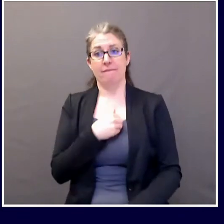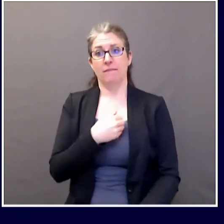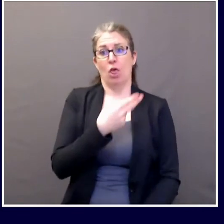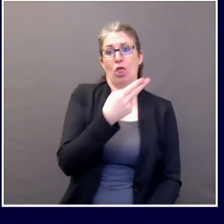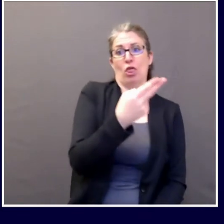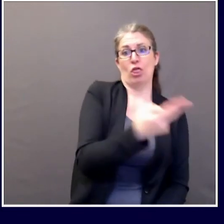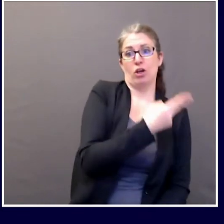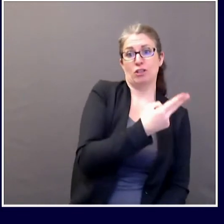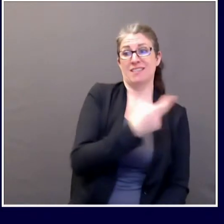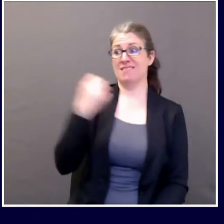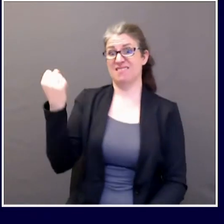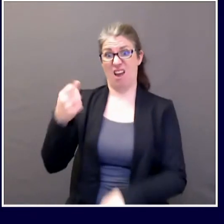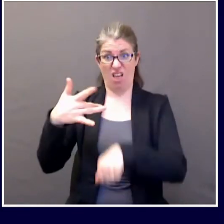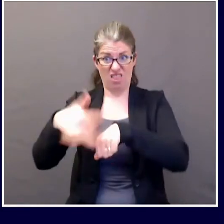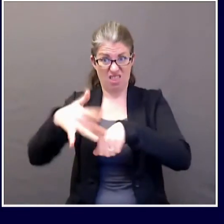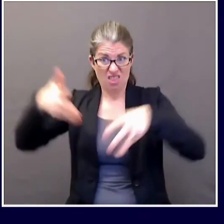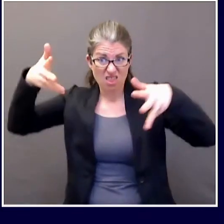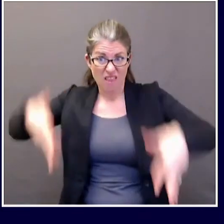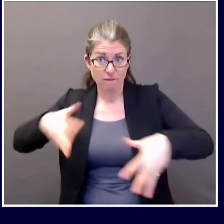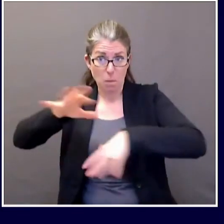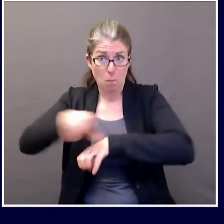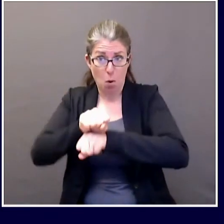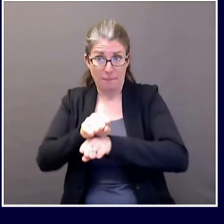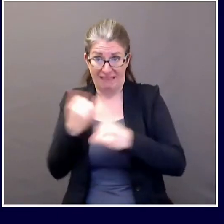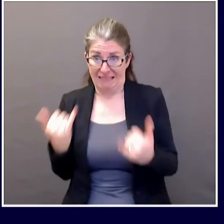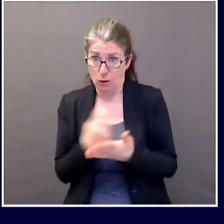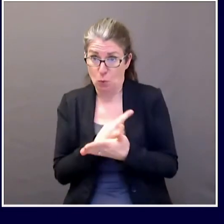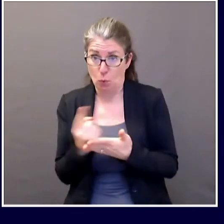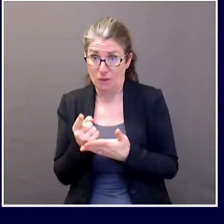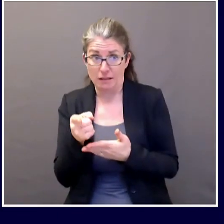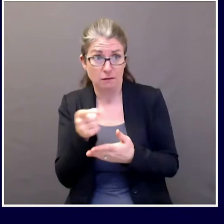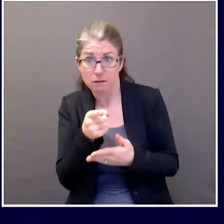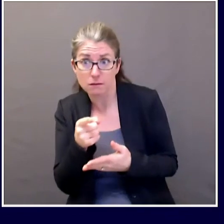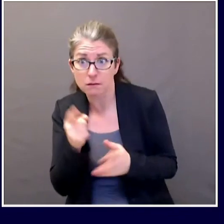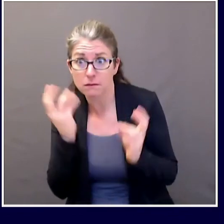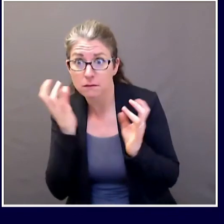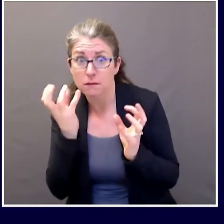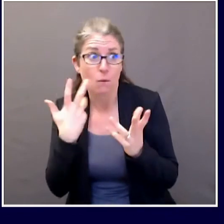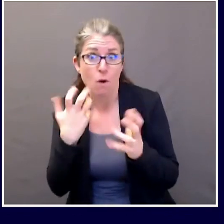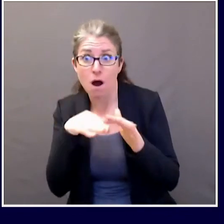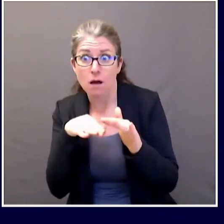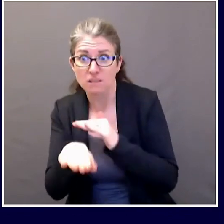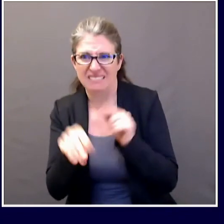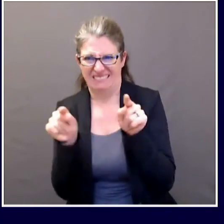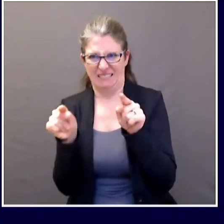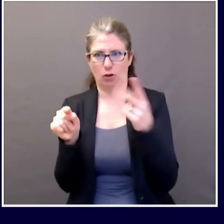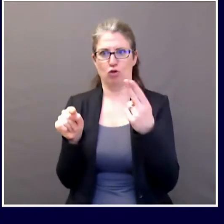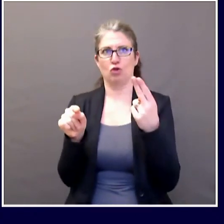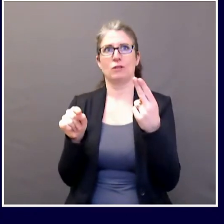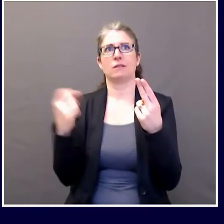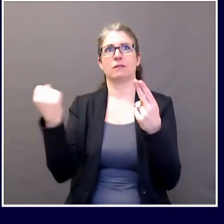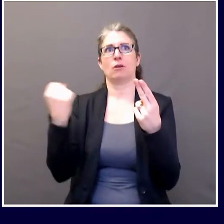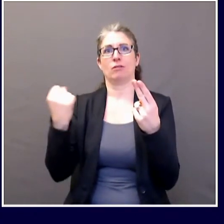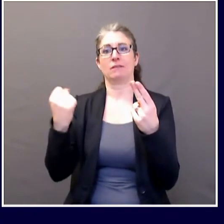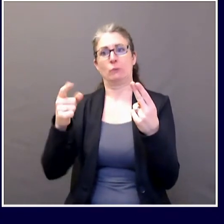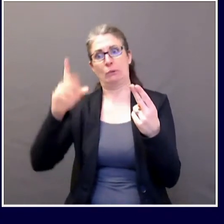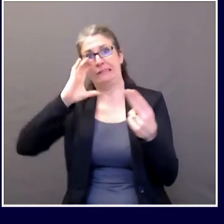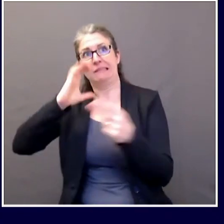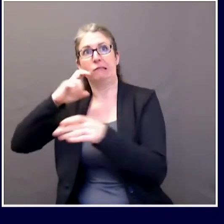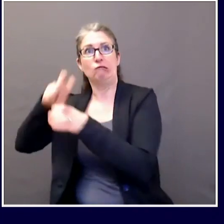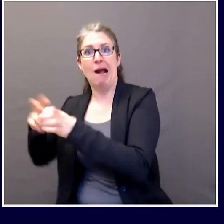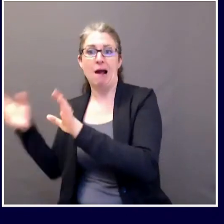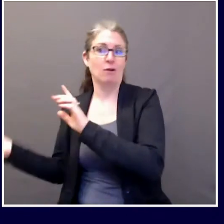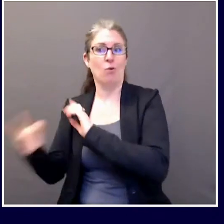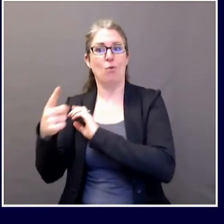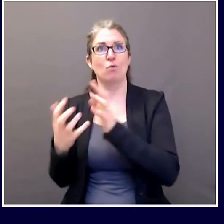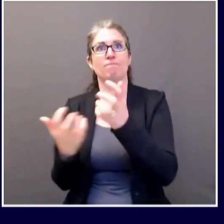and going to Bangor is available to you, please schedule your vaccine appointment as soon as you can. You do not need